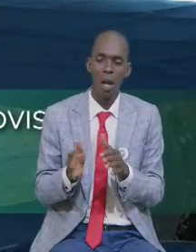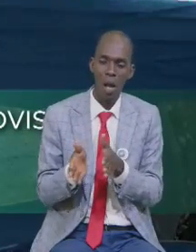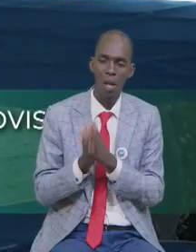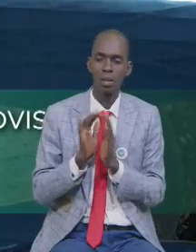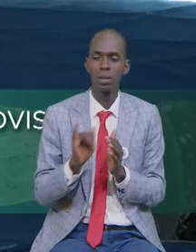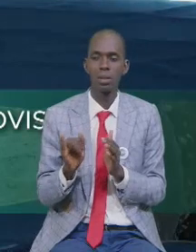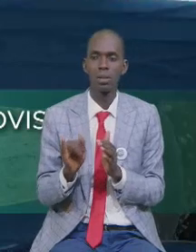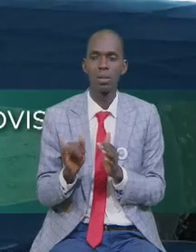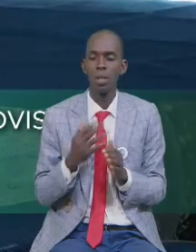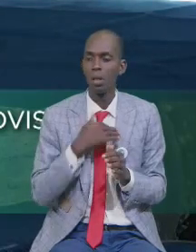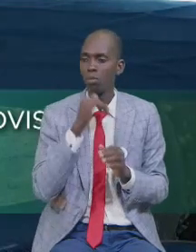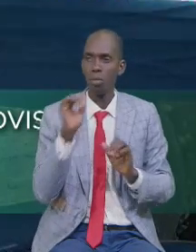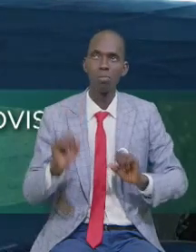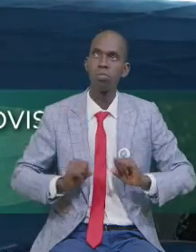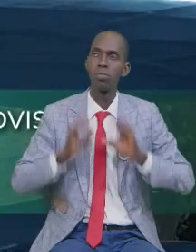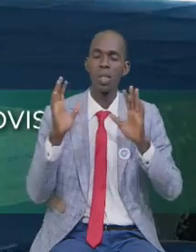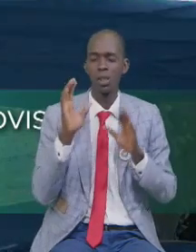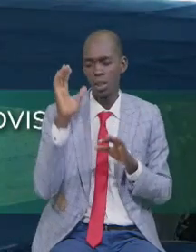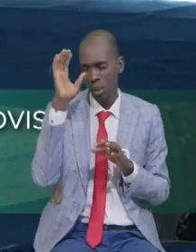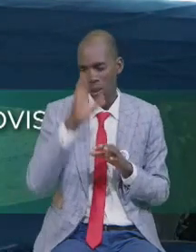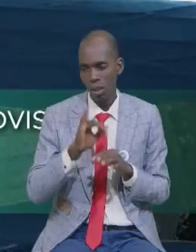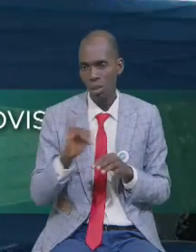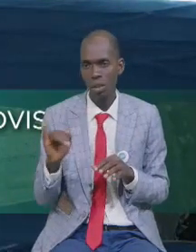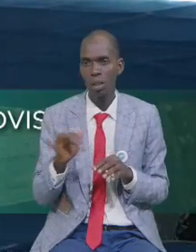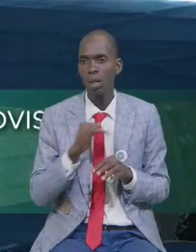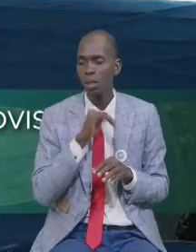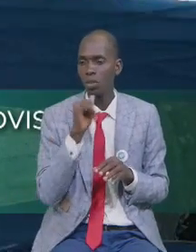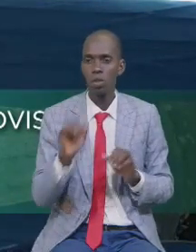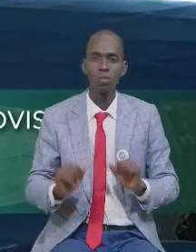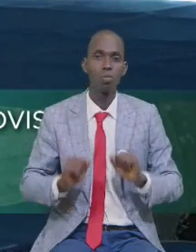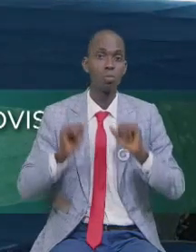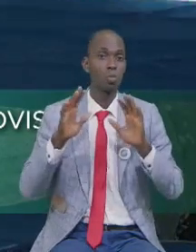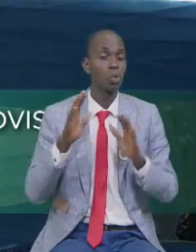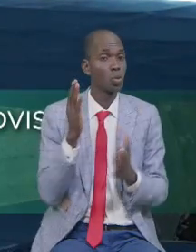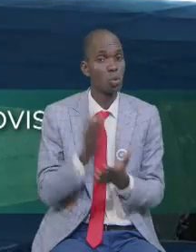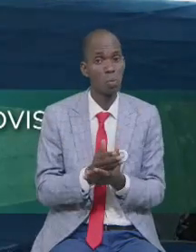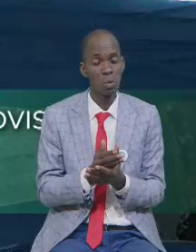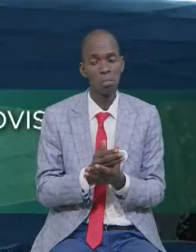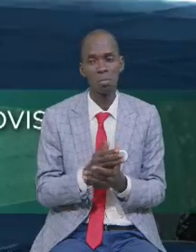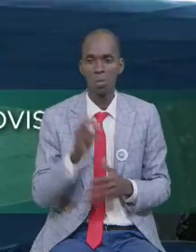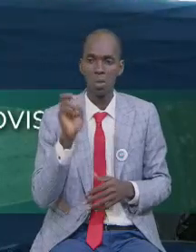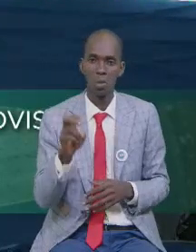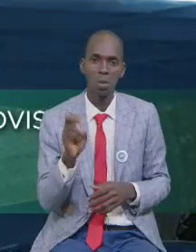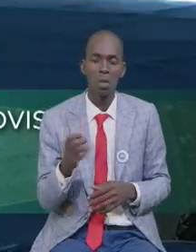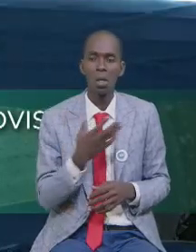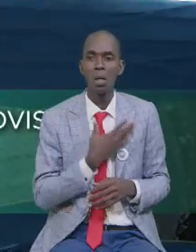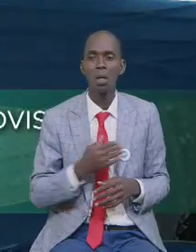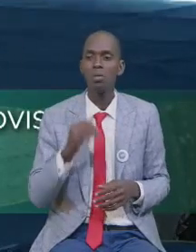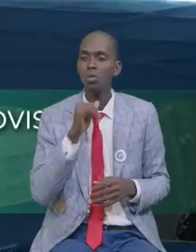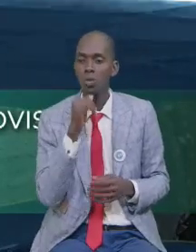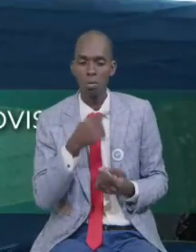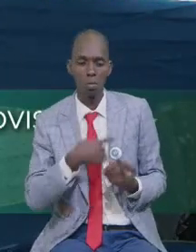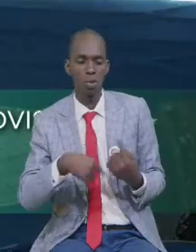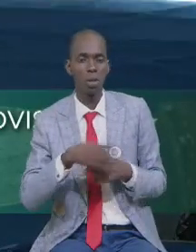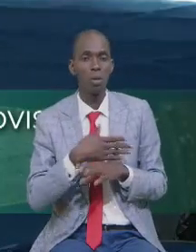not giving up, seeking and not giving up, knocking and not turning back, he